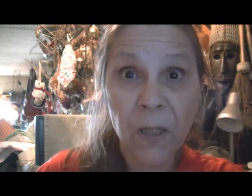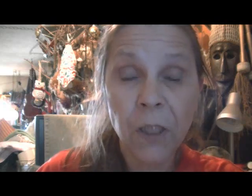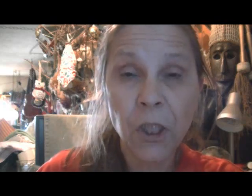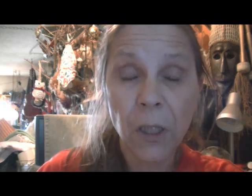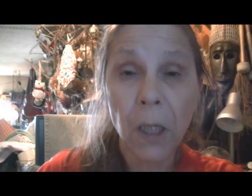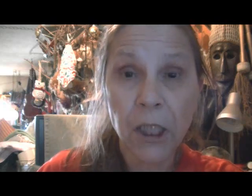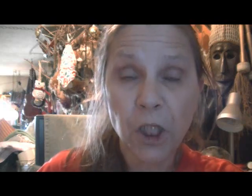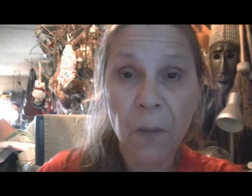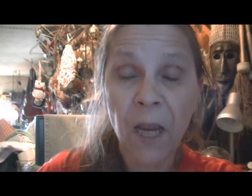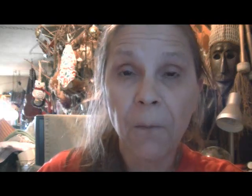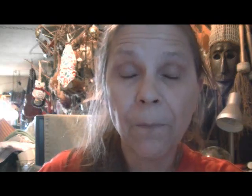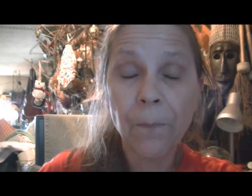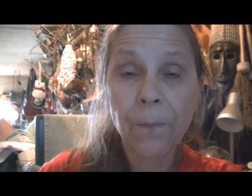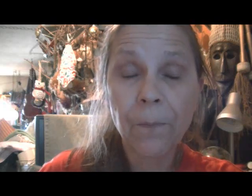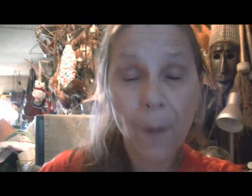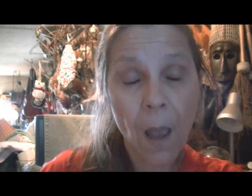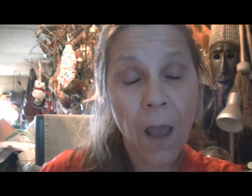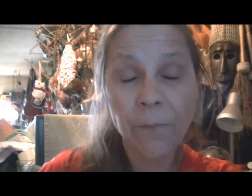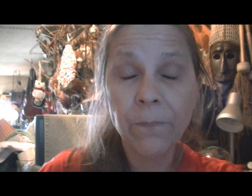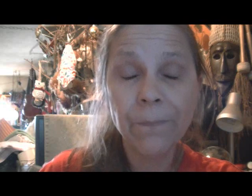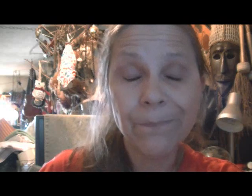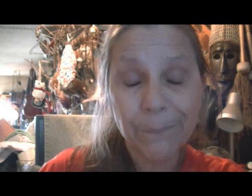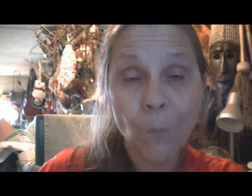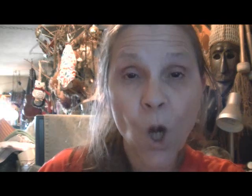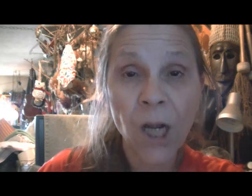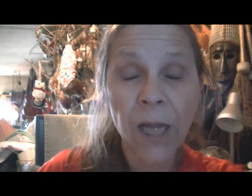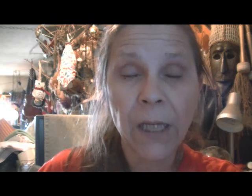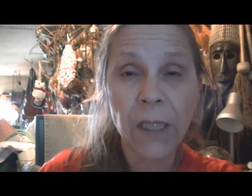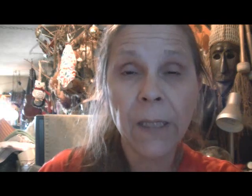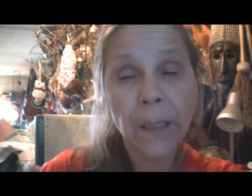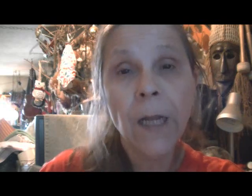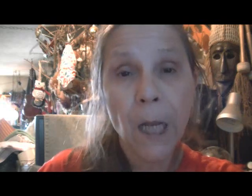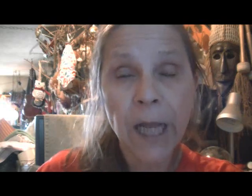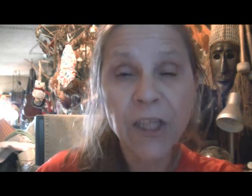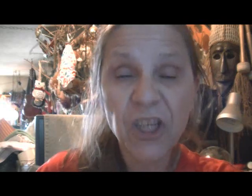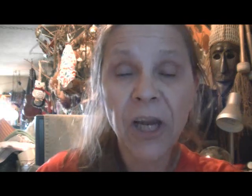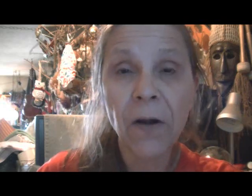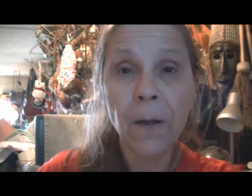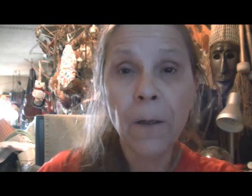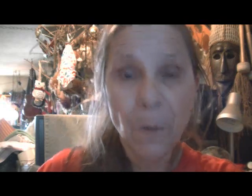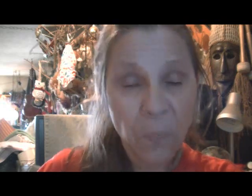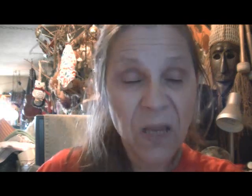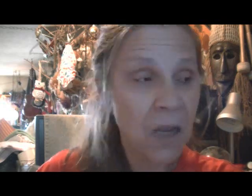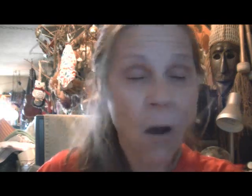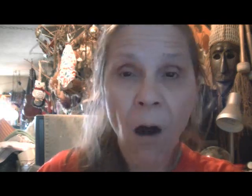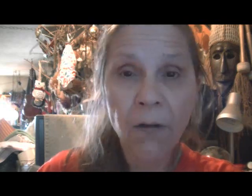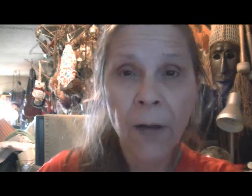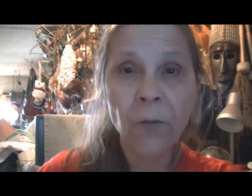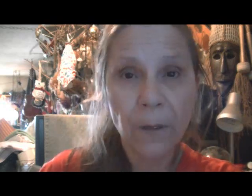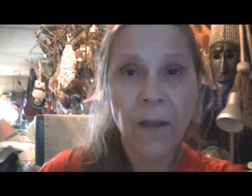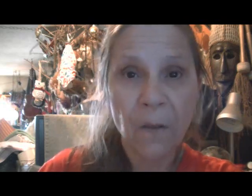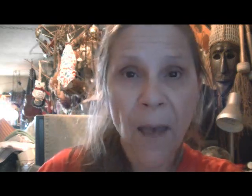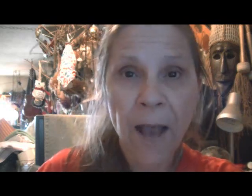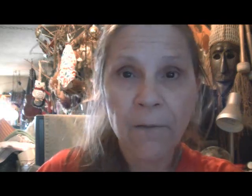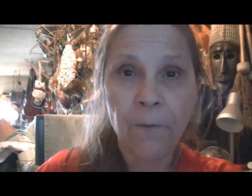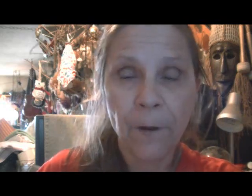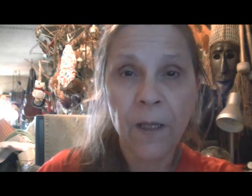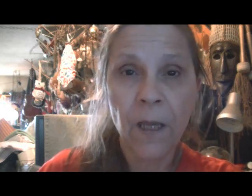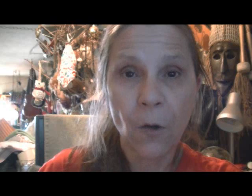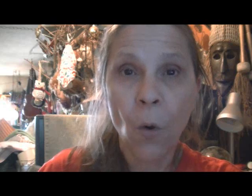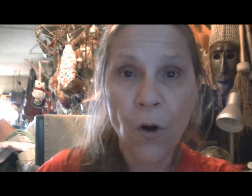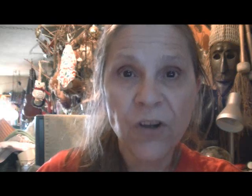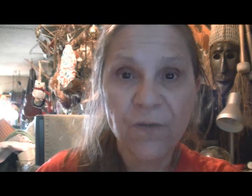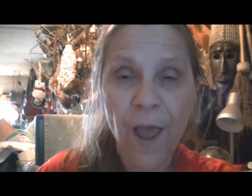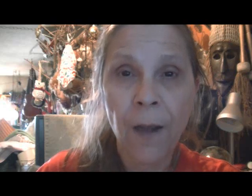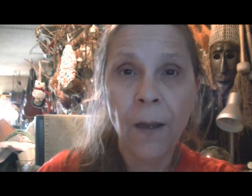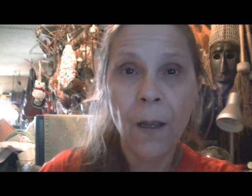organs pillaged like ShaMay? And more than likely, like Ciera, being hauled out in the back of a